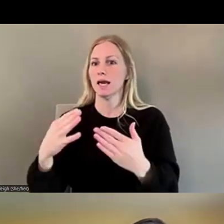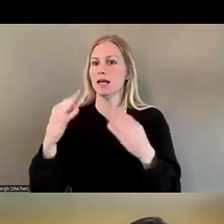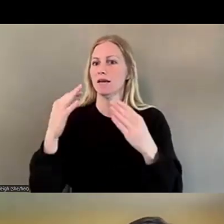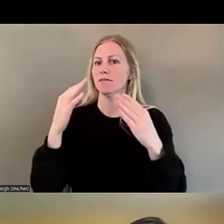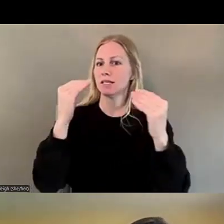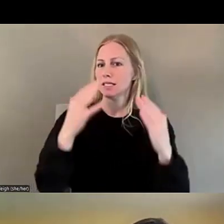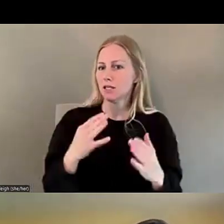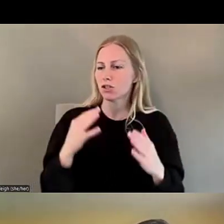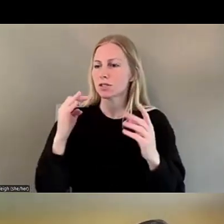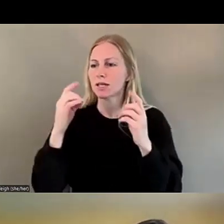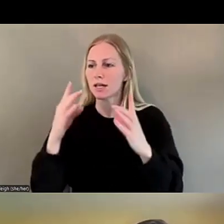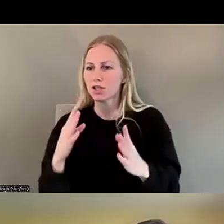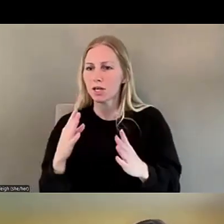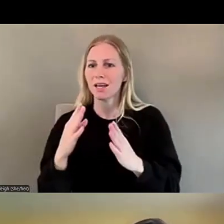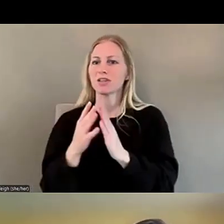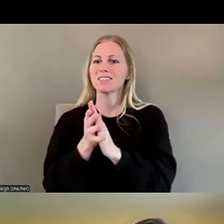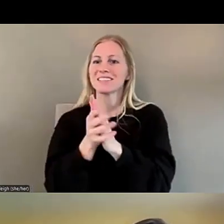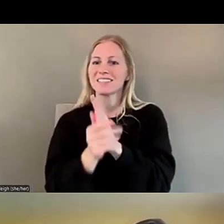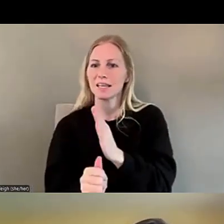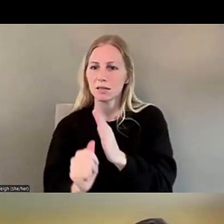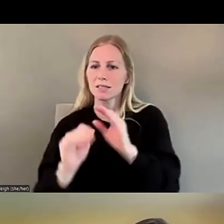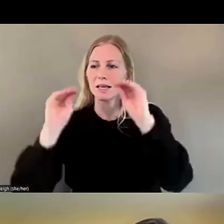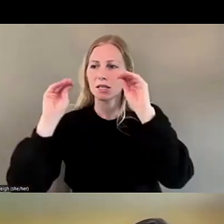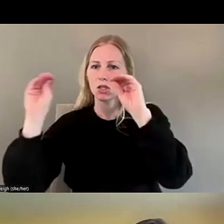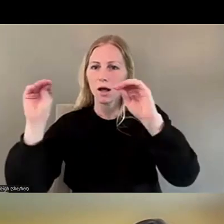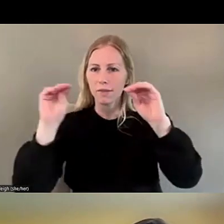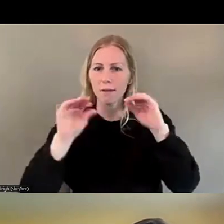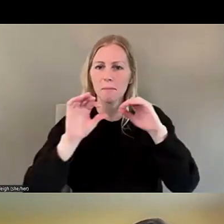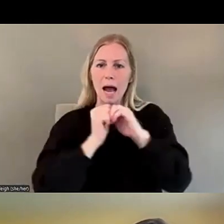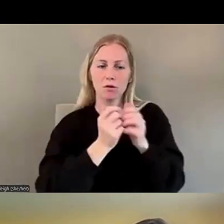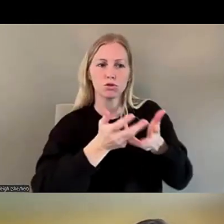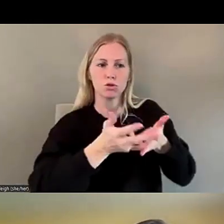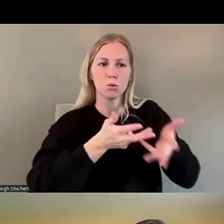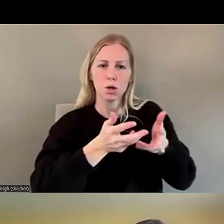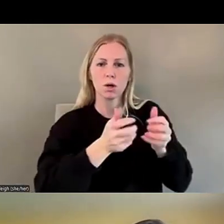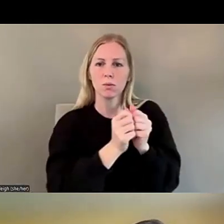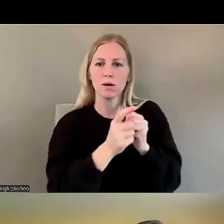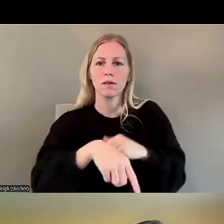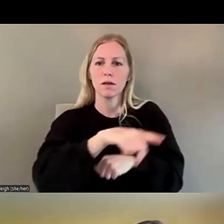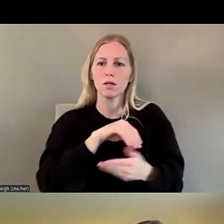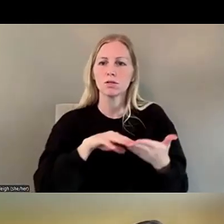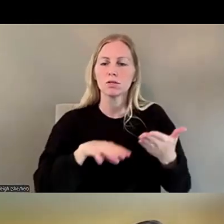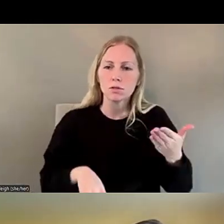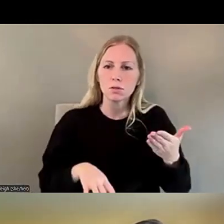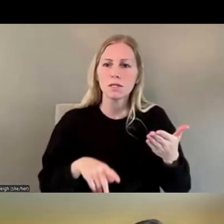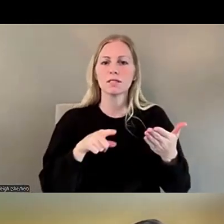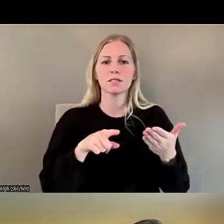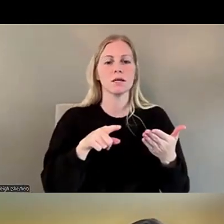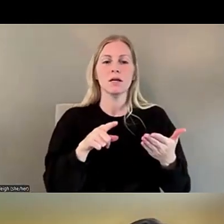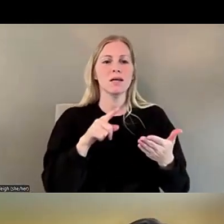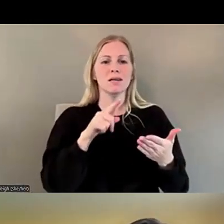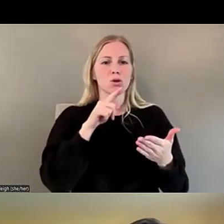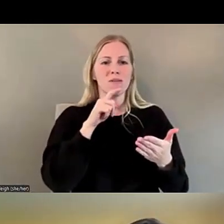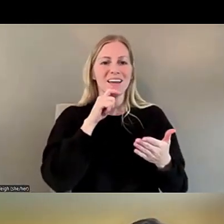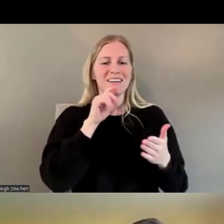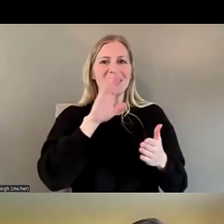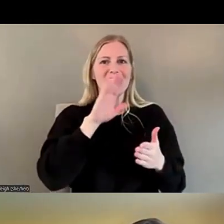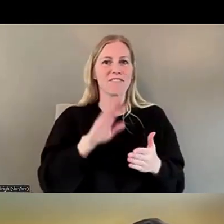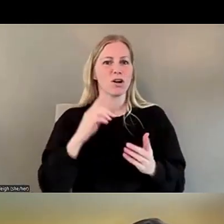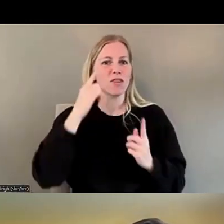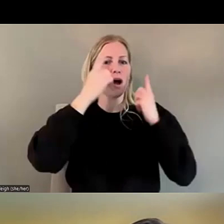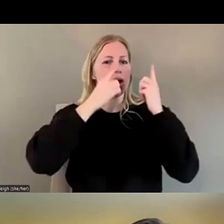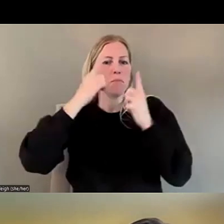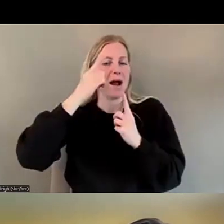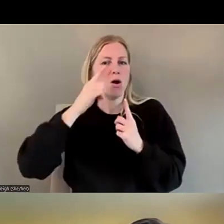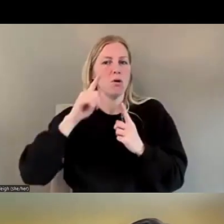to intervene and work with those students. And they didn't even think about needing seclusion anymore. In fact, they started